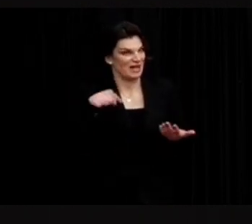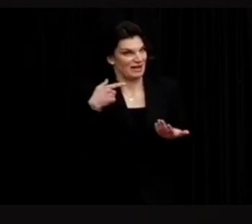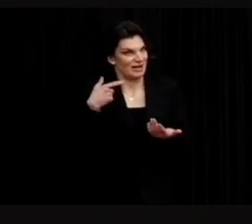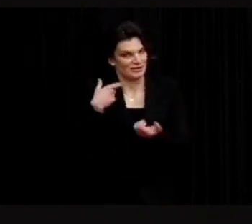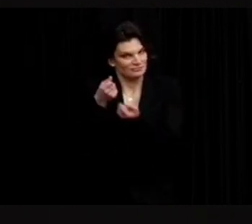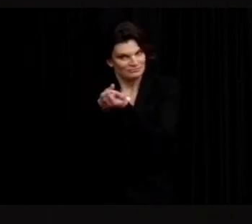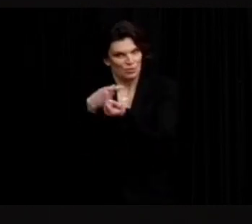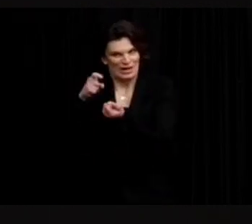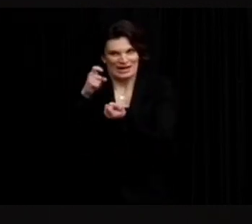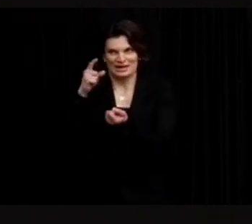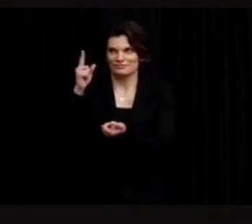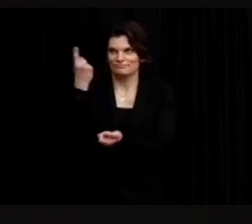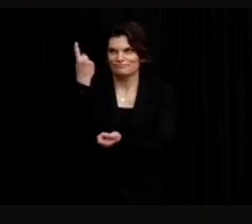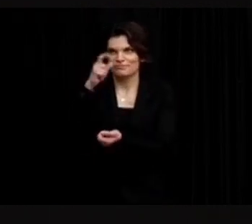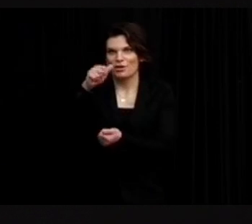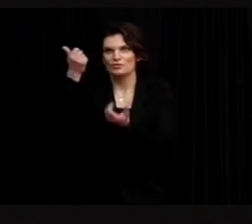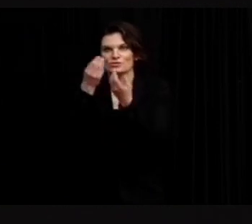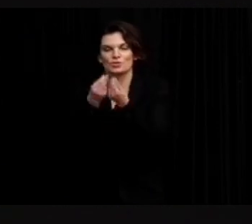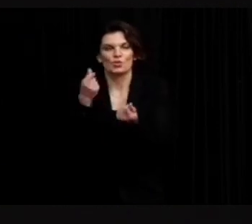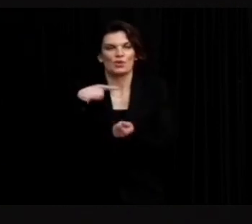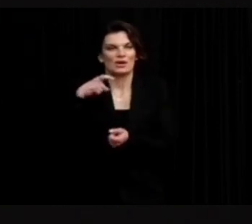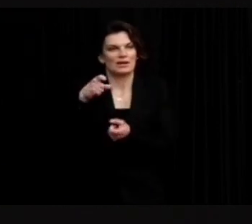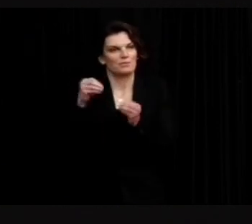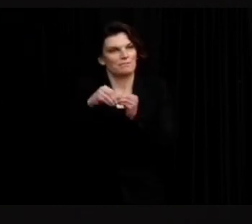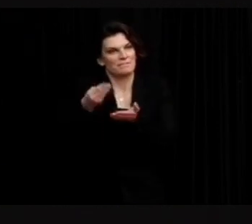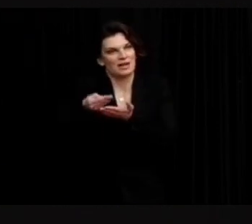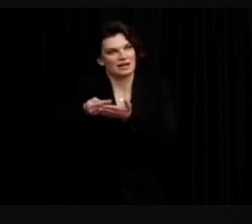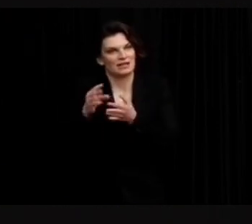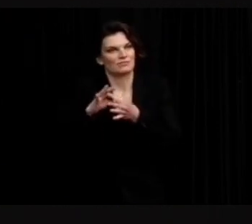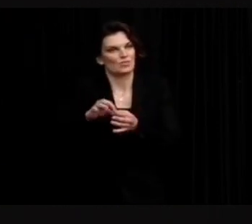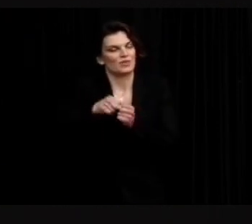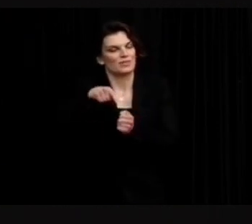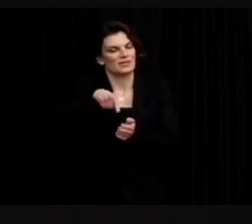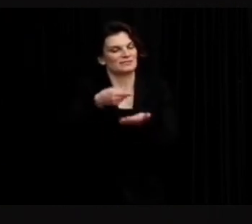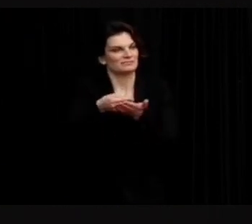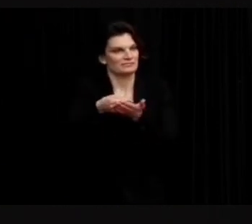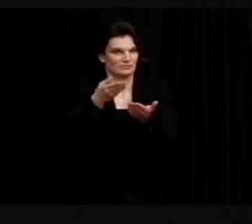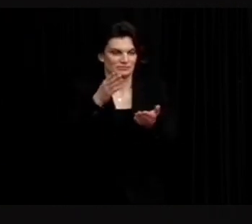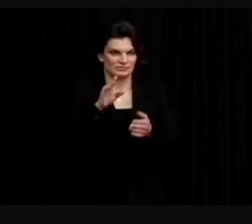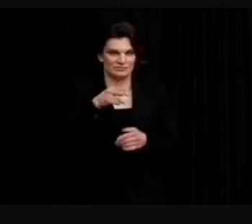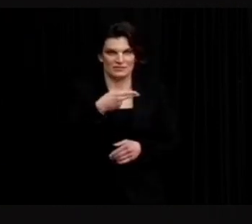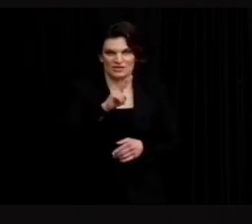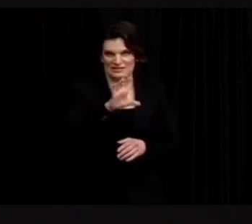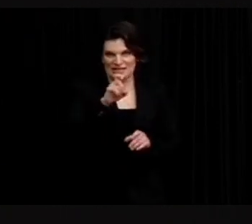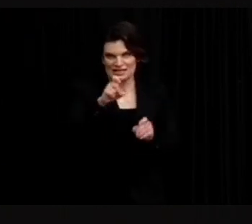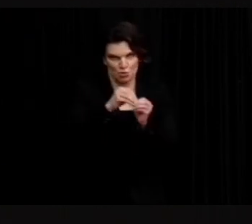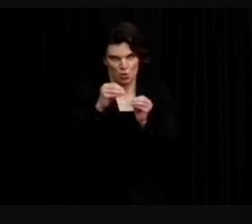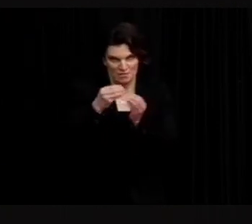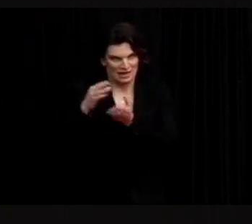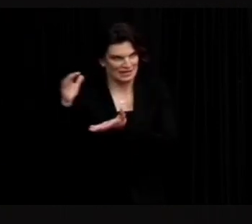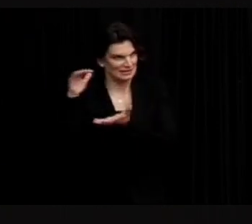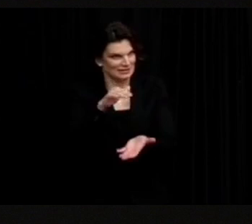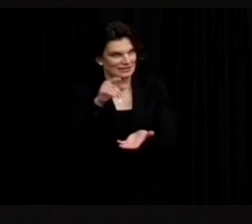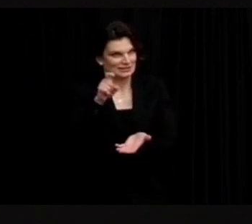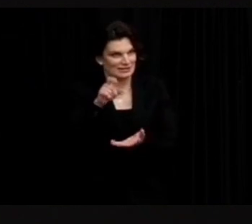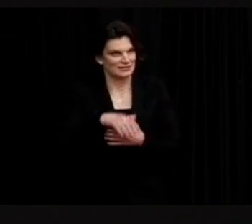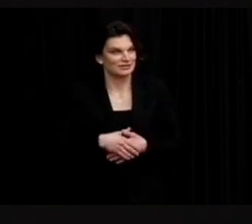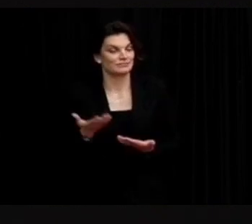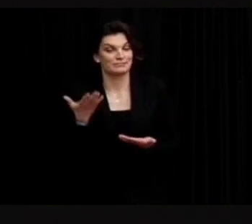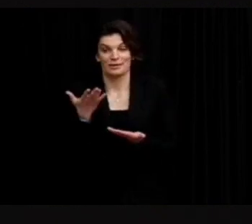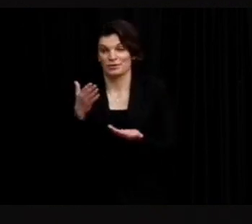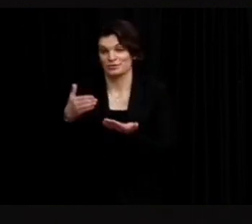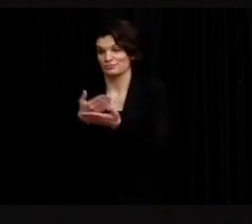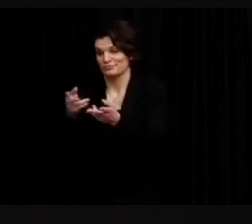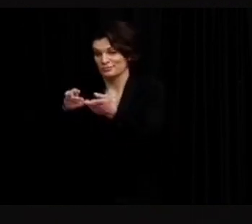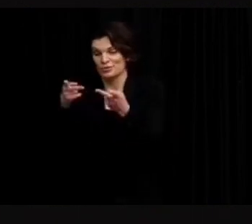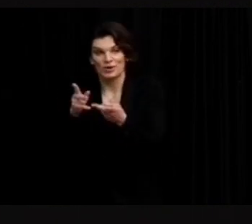need to look for other solutions. We need more funding in the voucher system, of course, but building more units that are